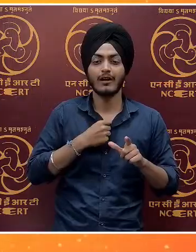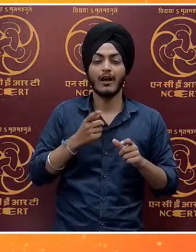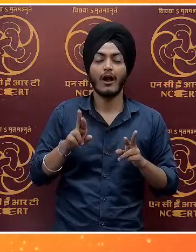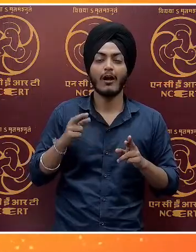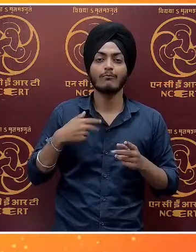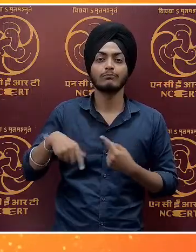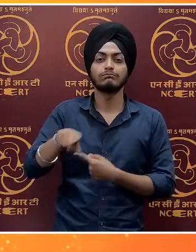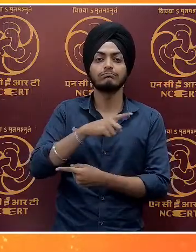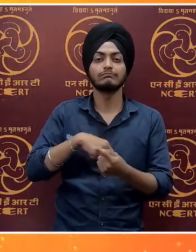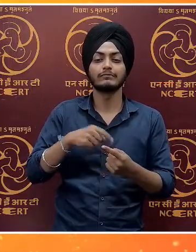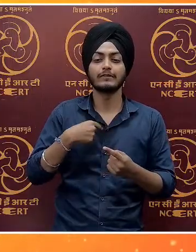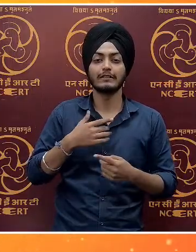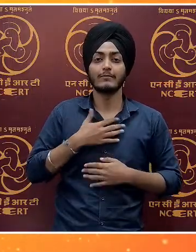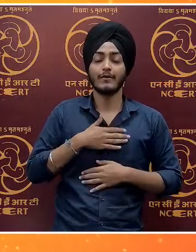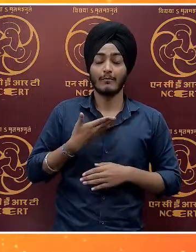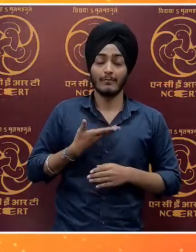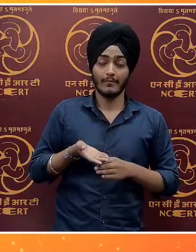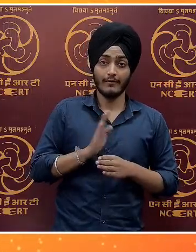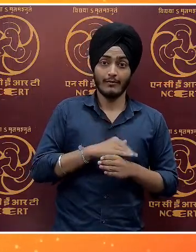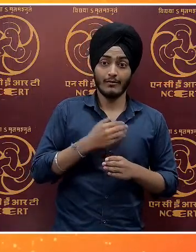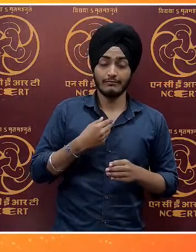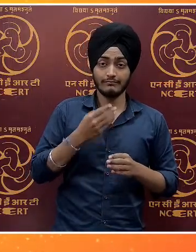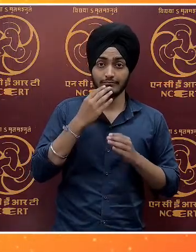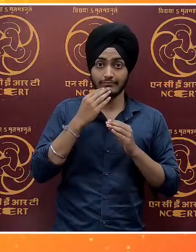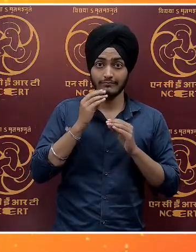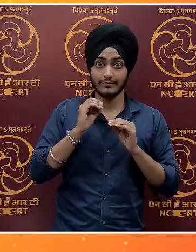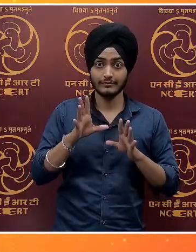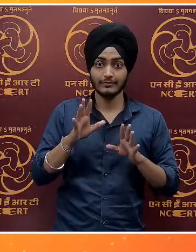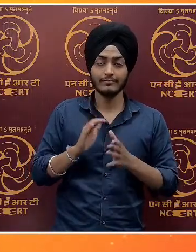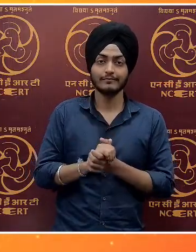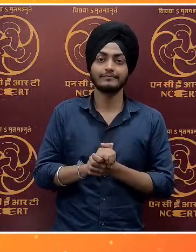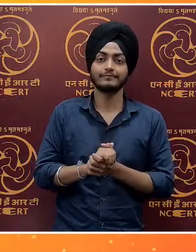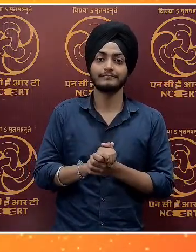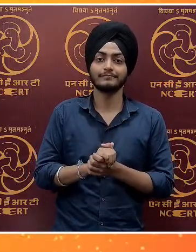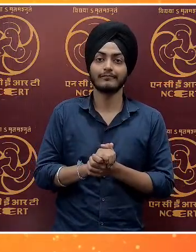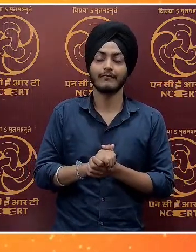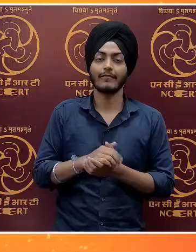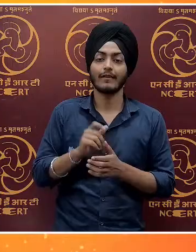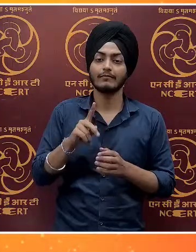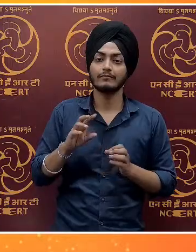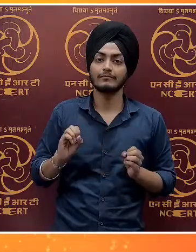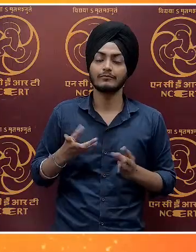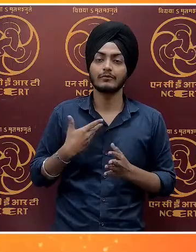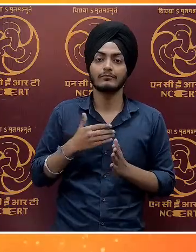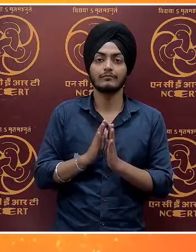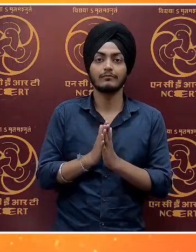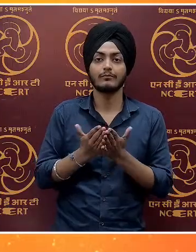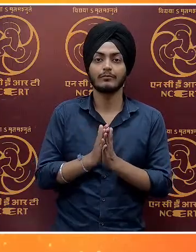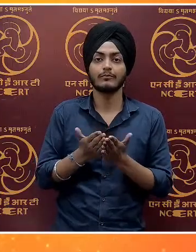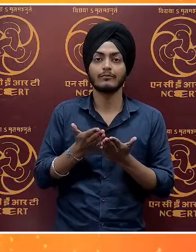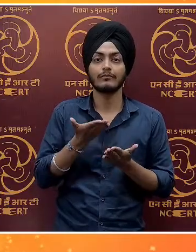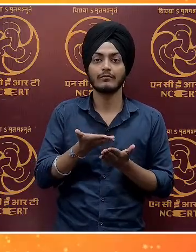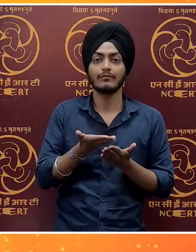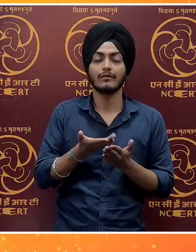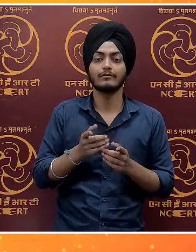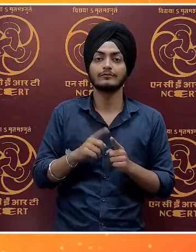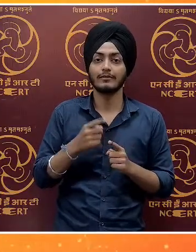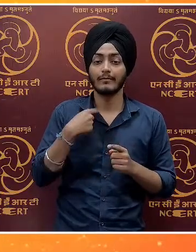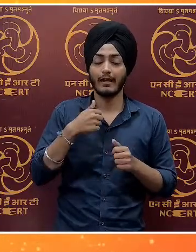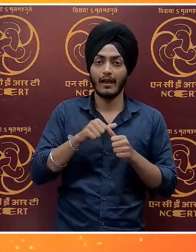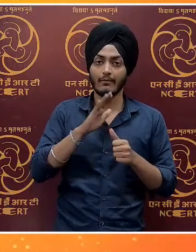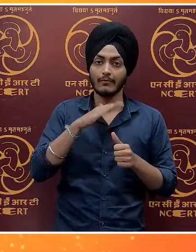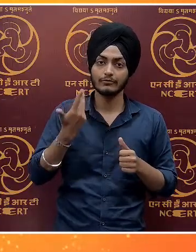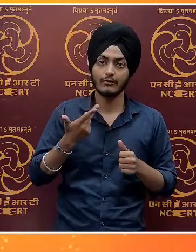you enjoyed it. And before I leave some more quick informations for you, let's start with textbooks that are available on